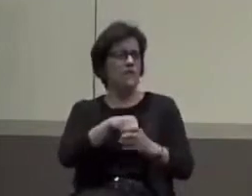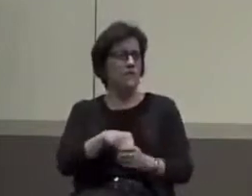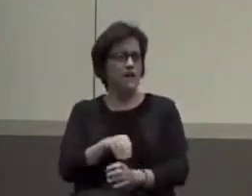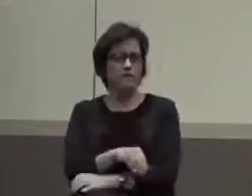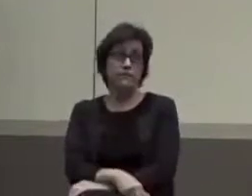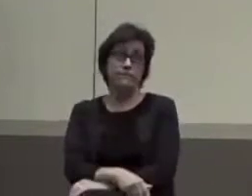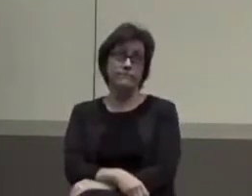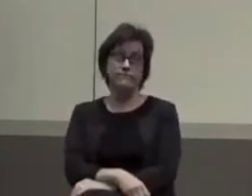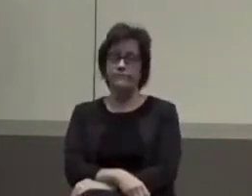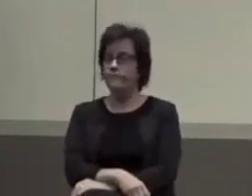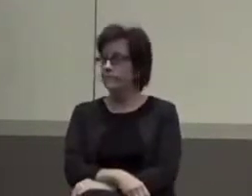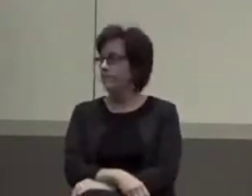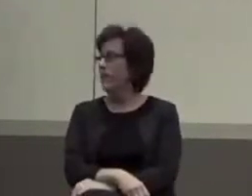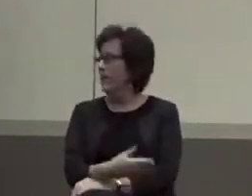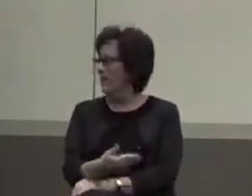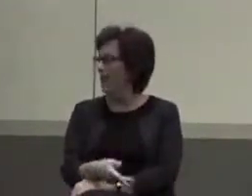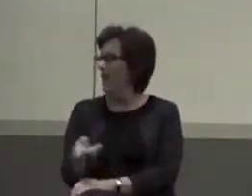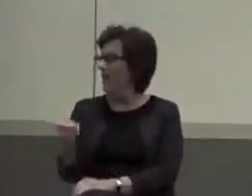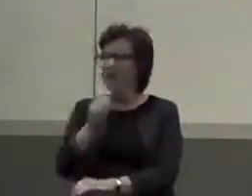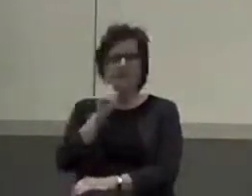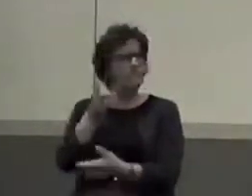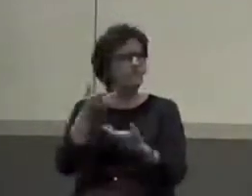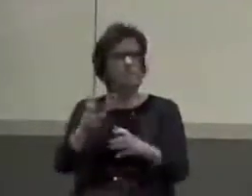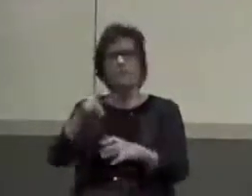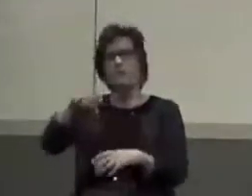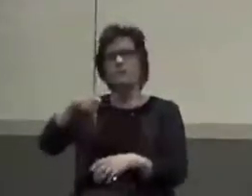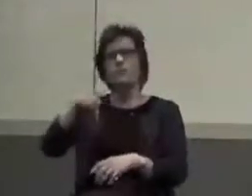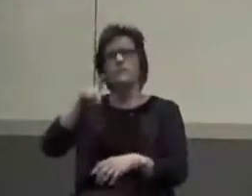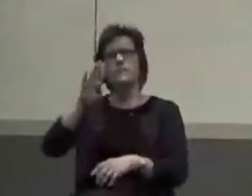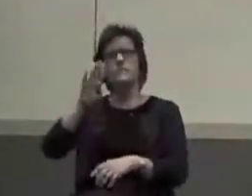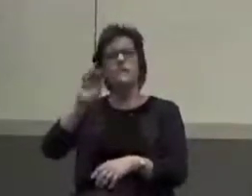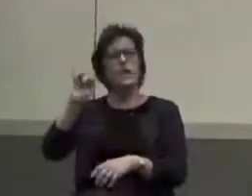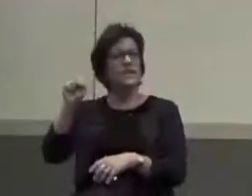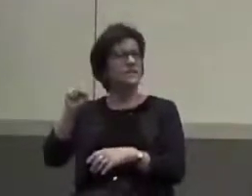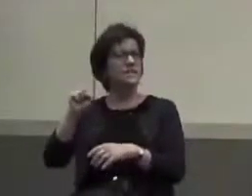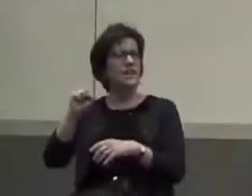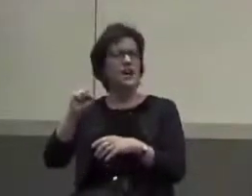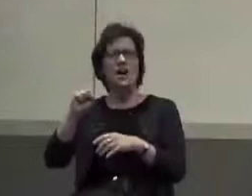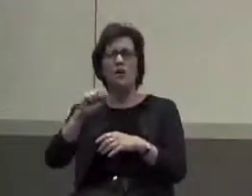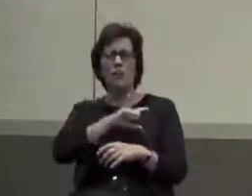language. Wow, you really don't want PBIS and police right next to each other.